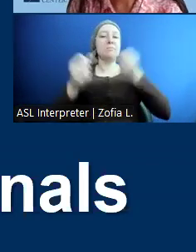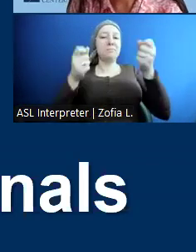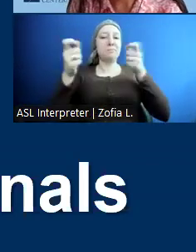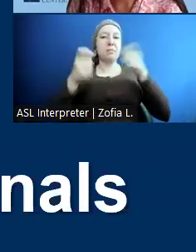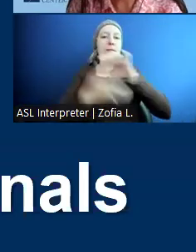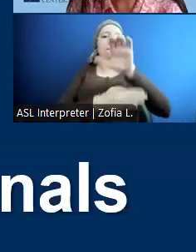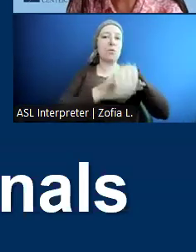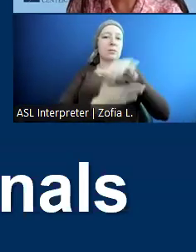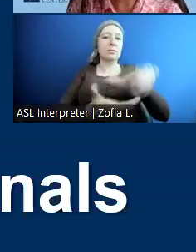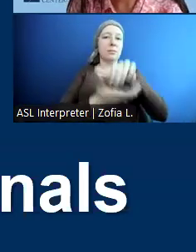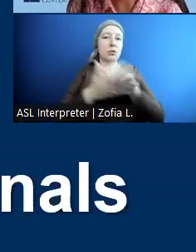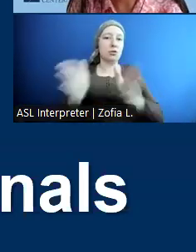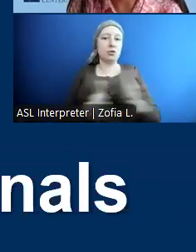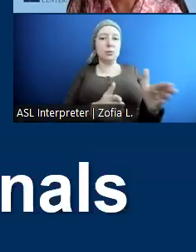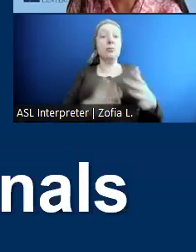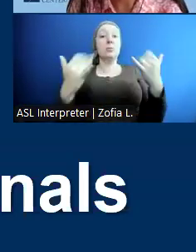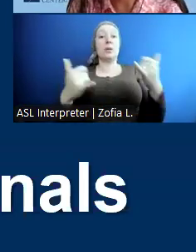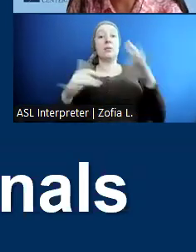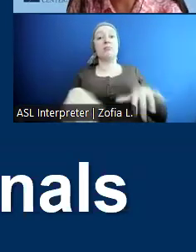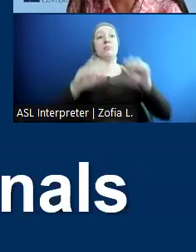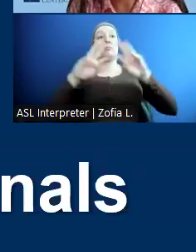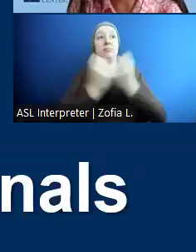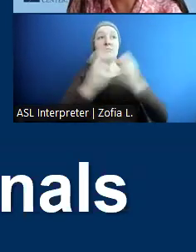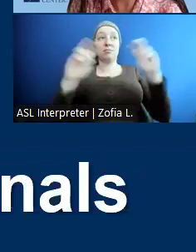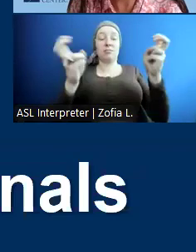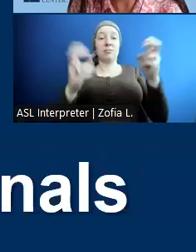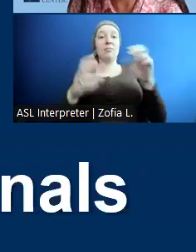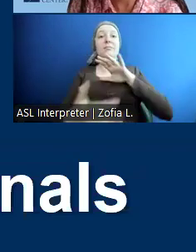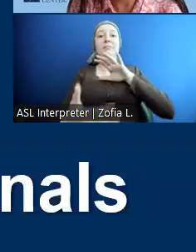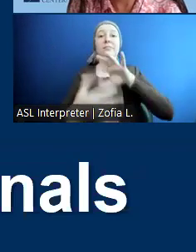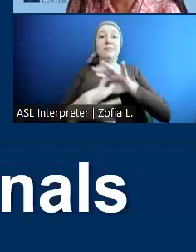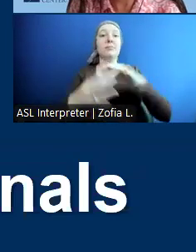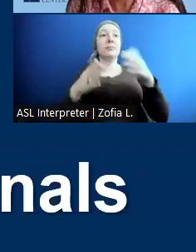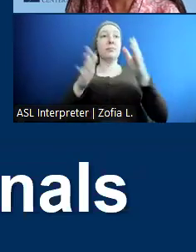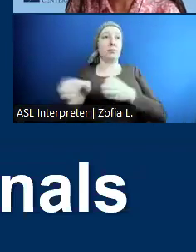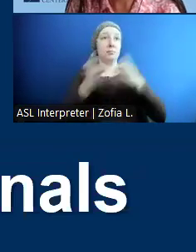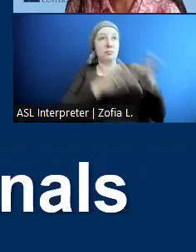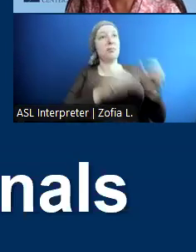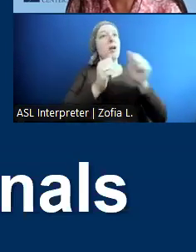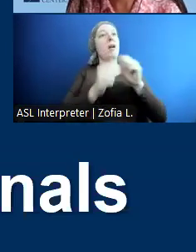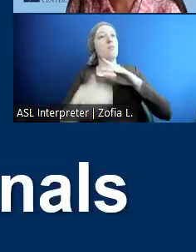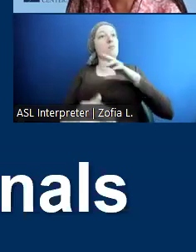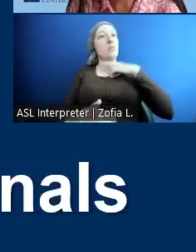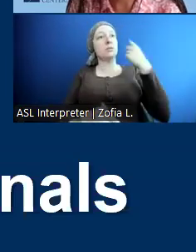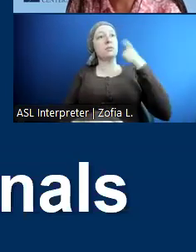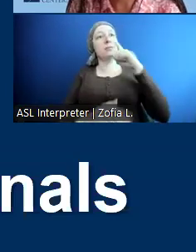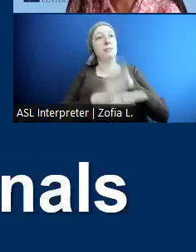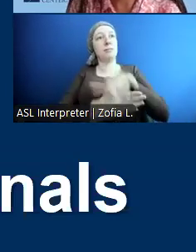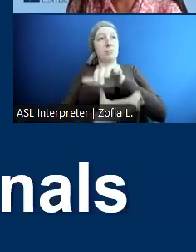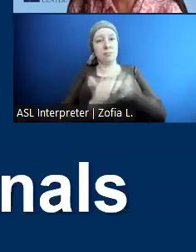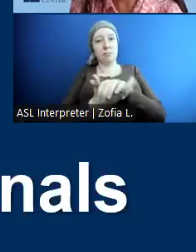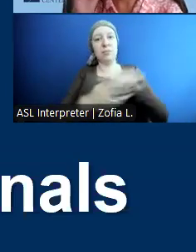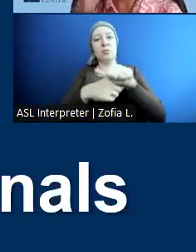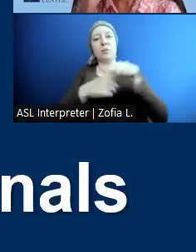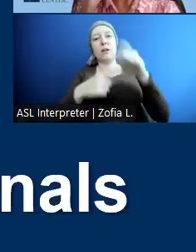facilitate today's webinar titled Engaging Individuals at Risk of Forced Marriage, a Training for Law Enforcement